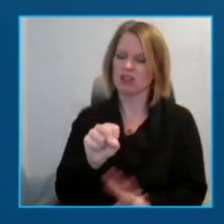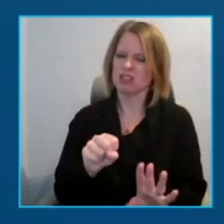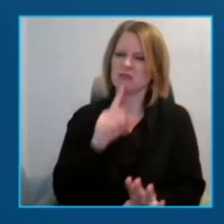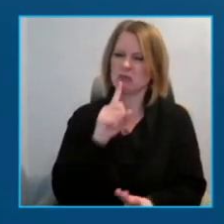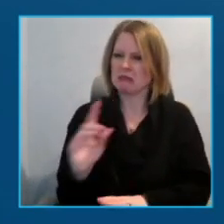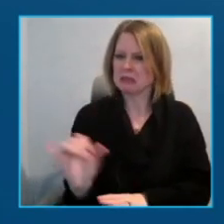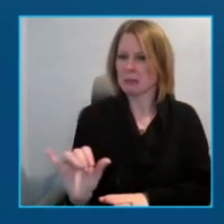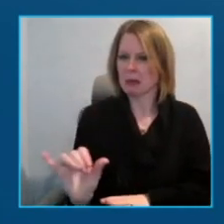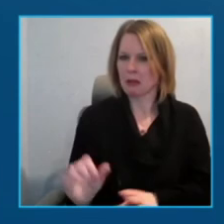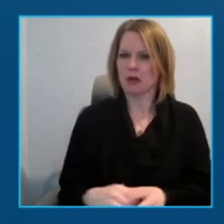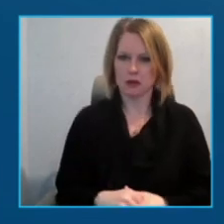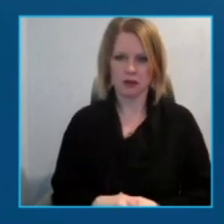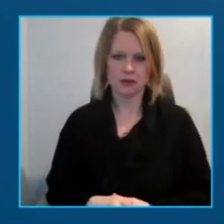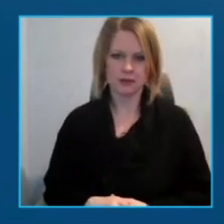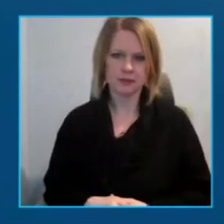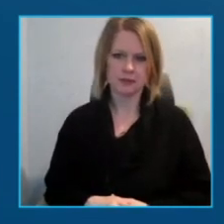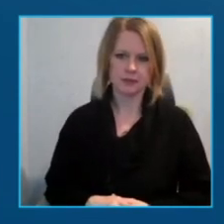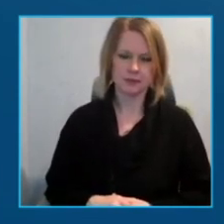think the